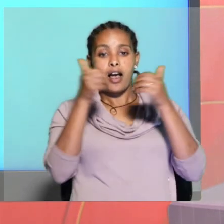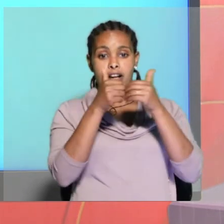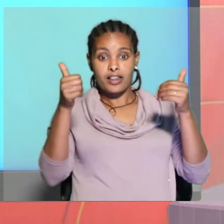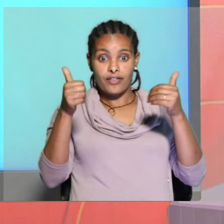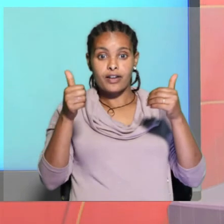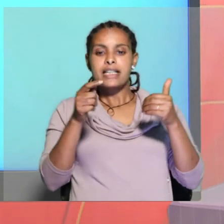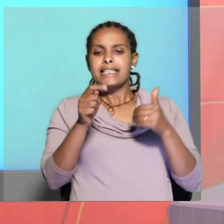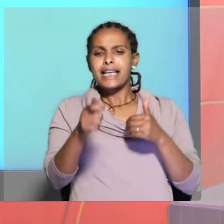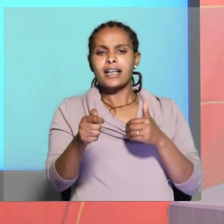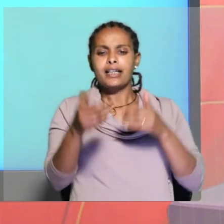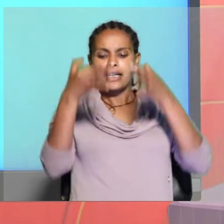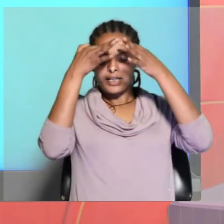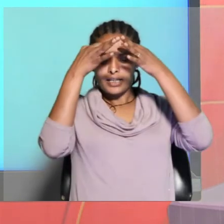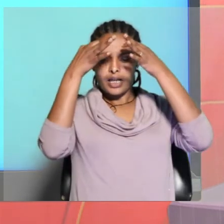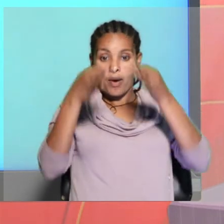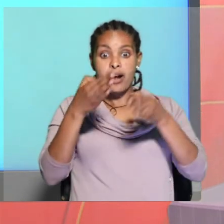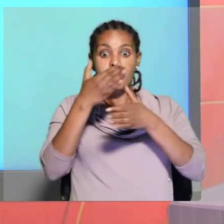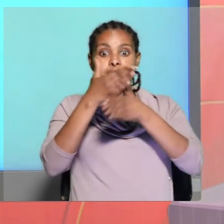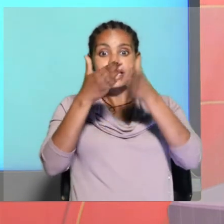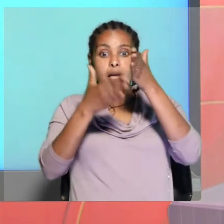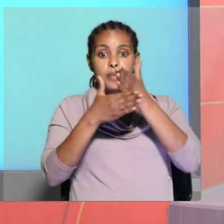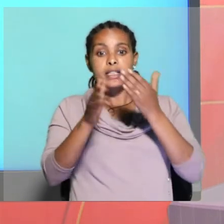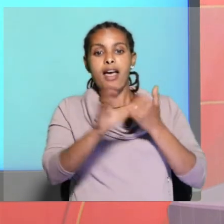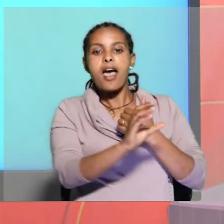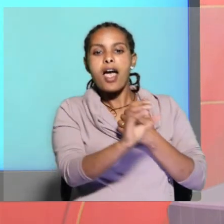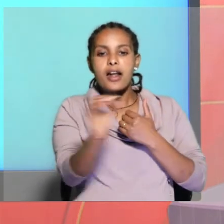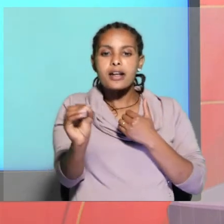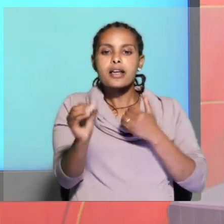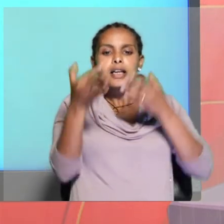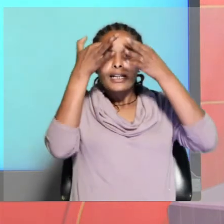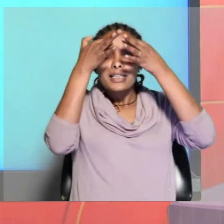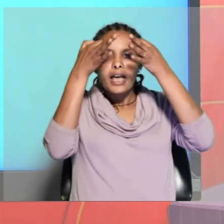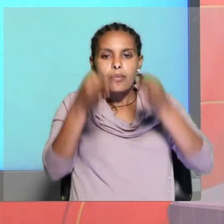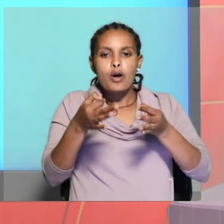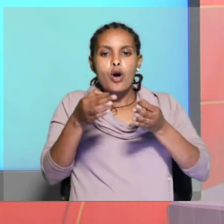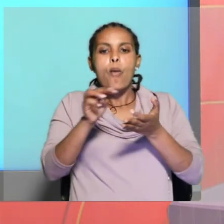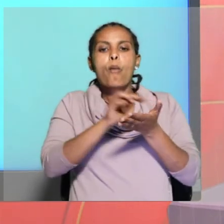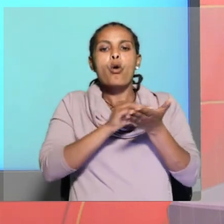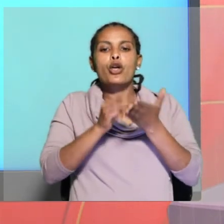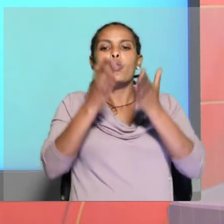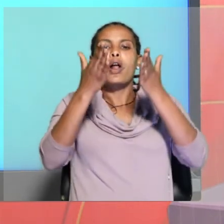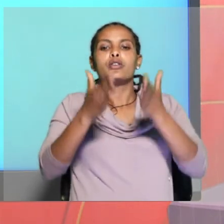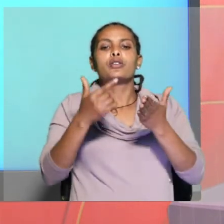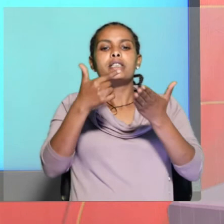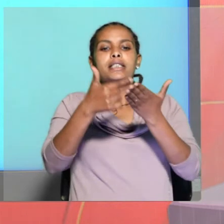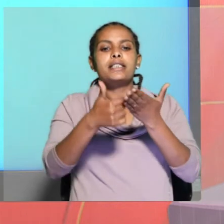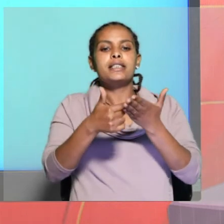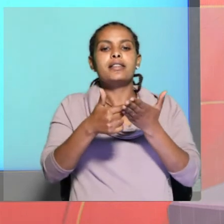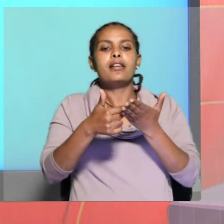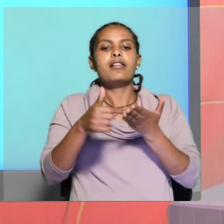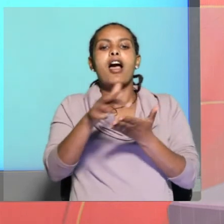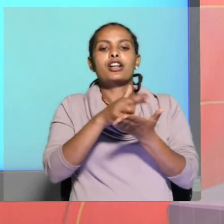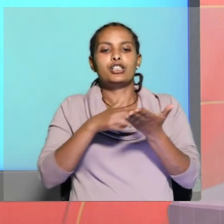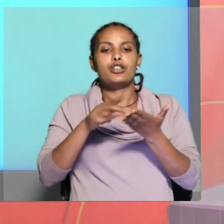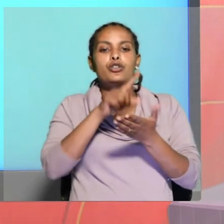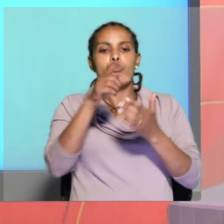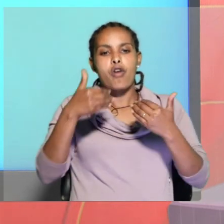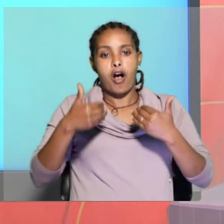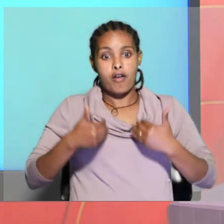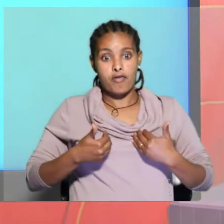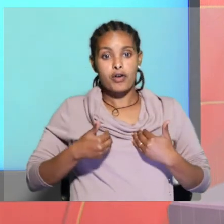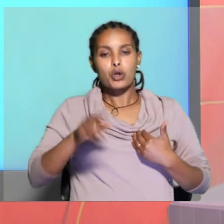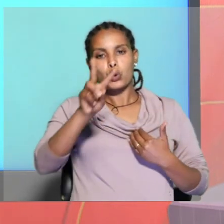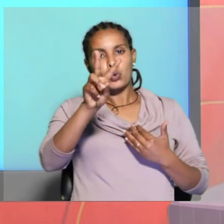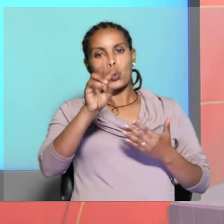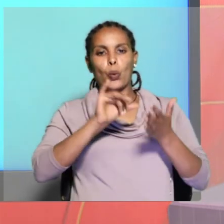Identifying the rate determining step and determine the molecularity of this reaction. You have